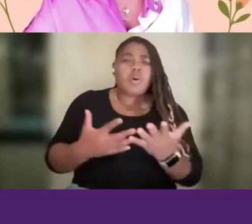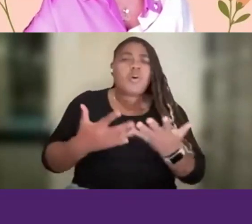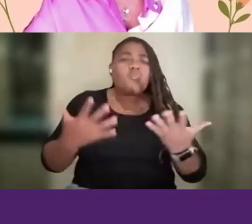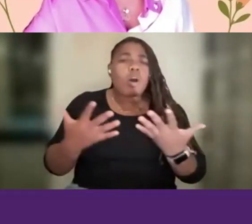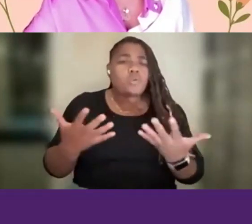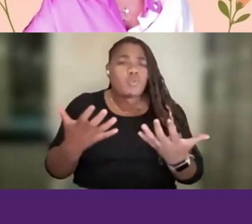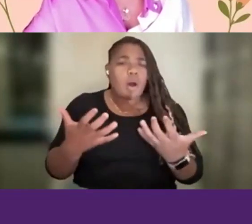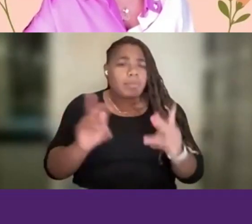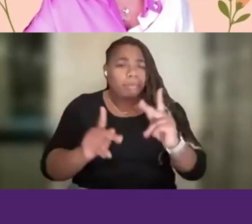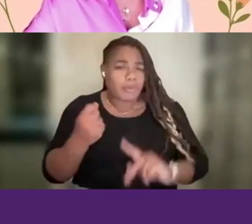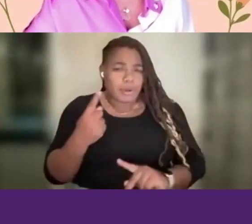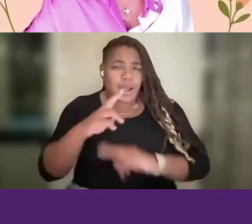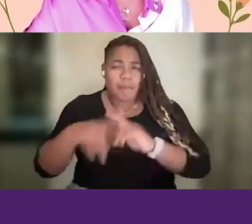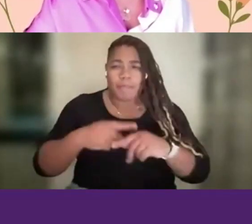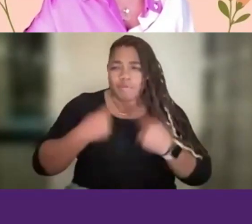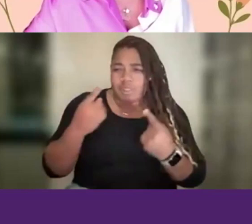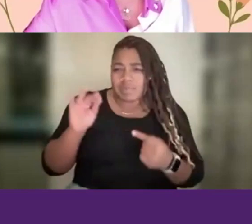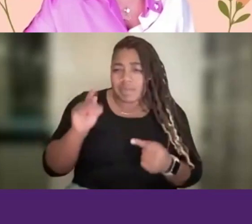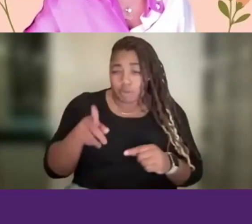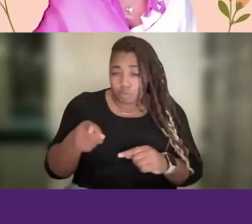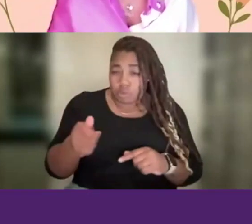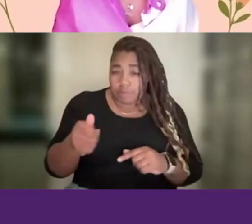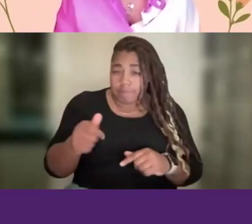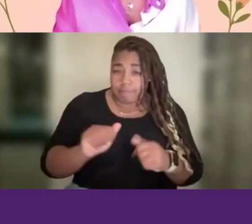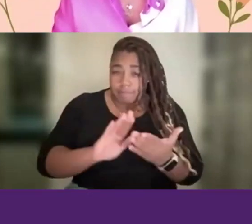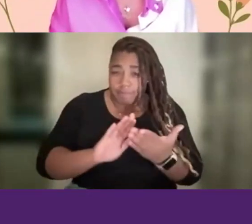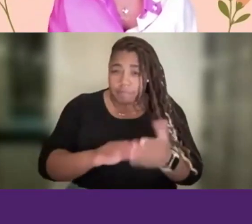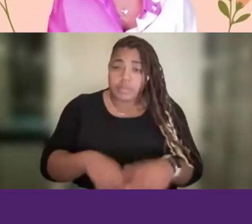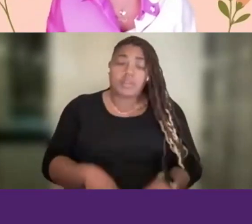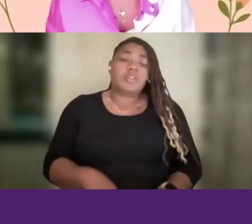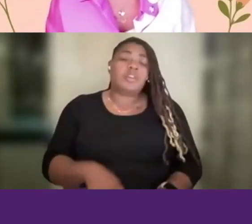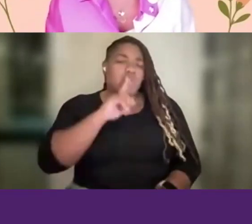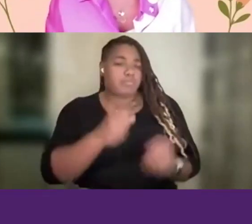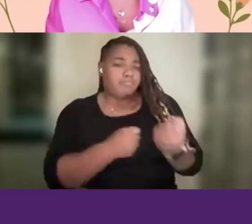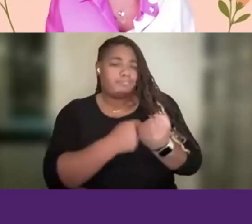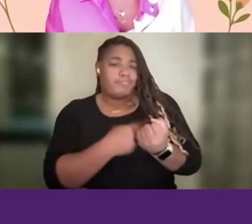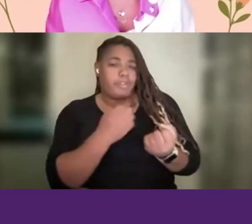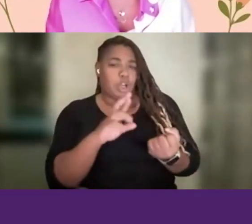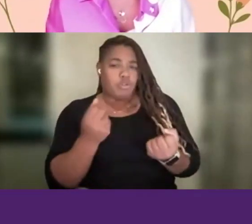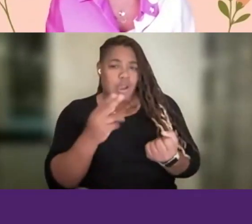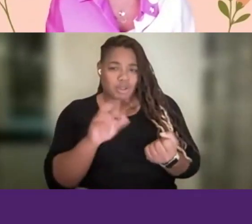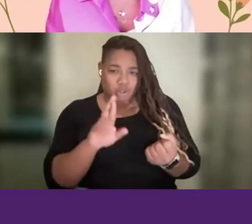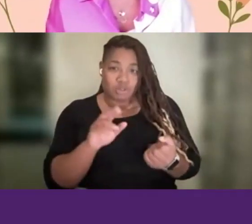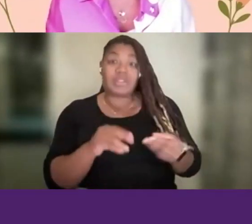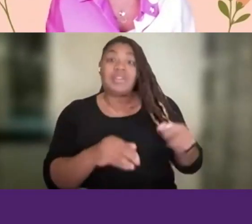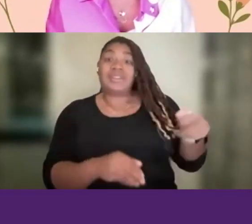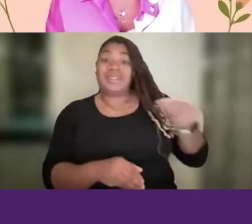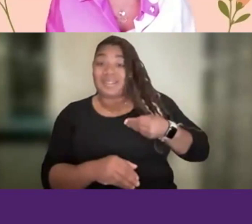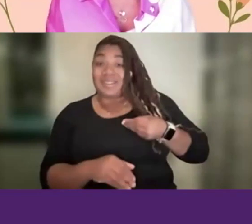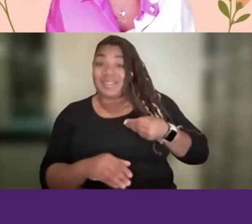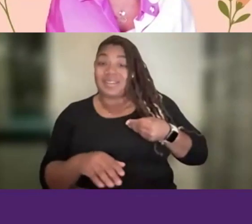understand about the risk factors you faced? Yeah, to underscore what Dr. Hauser said, I inherited my BRCA mutation from my dad's